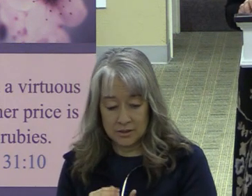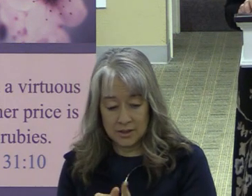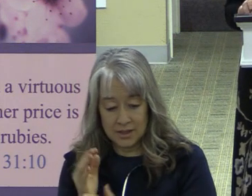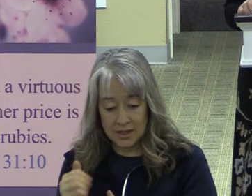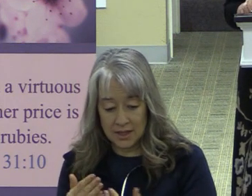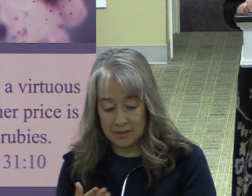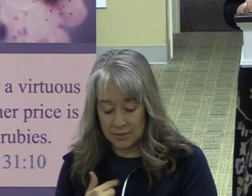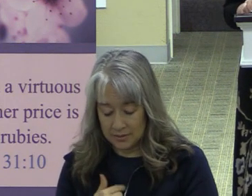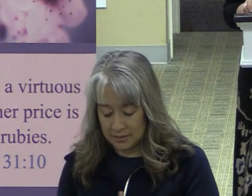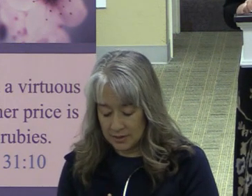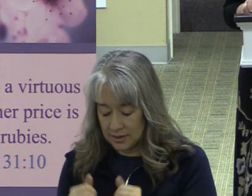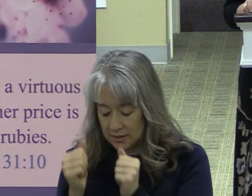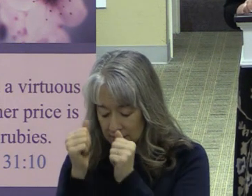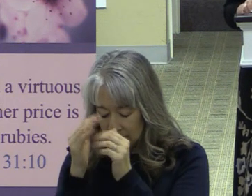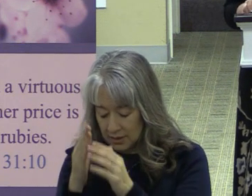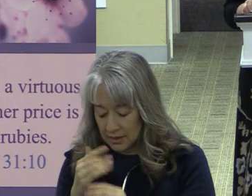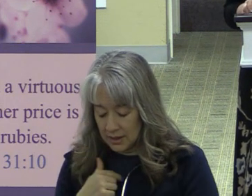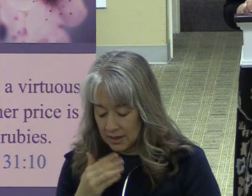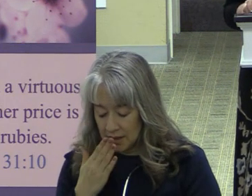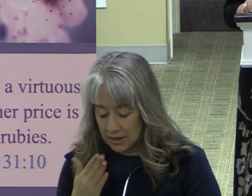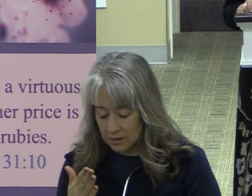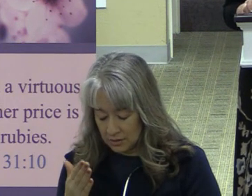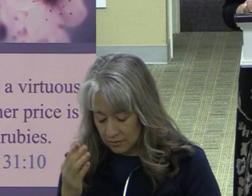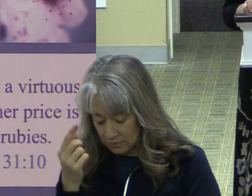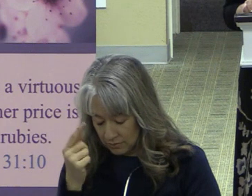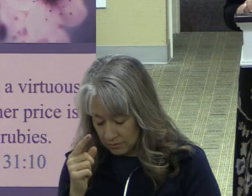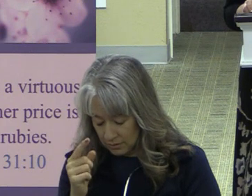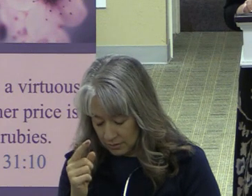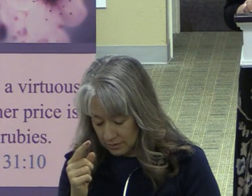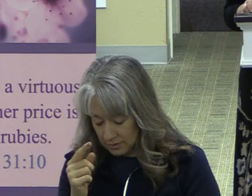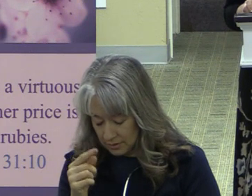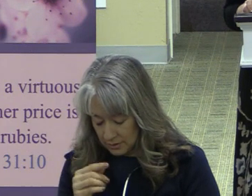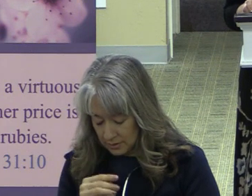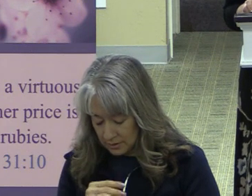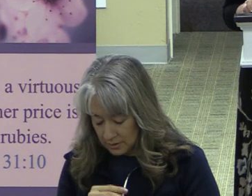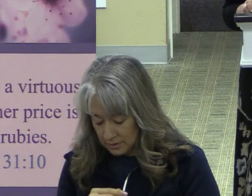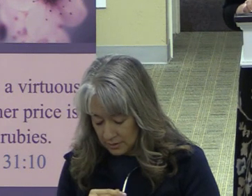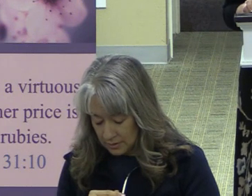he gave me. Dear God, I thank you, Lord, for...